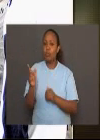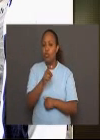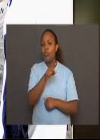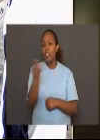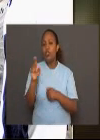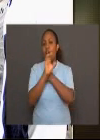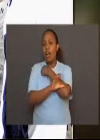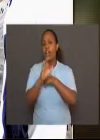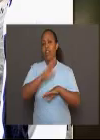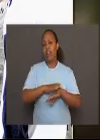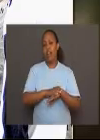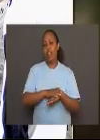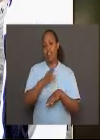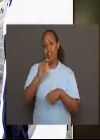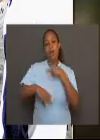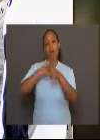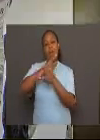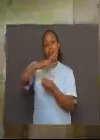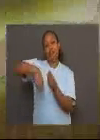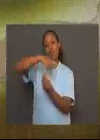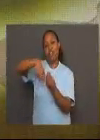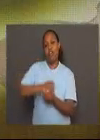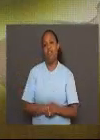country and around the world.